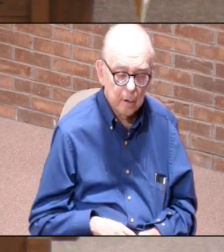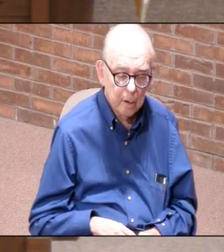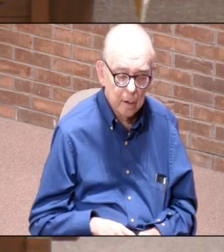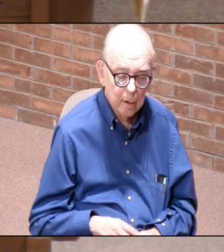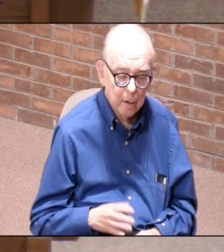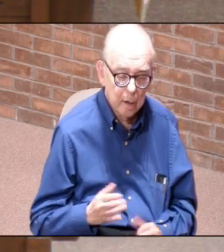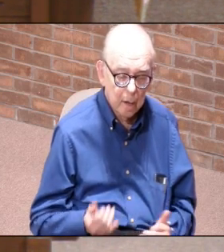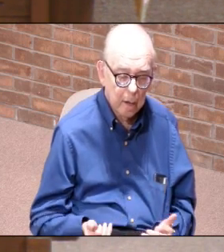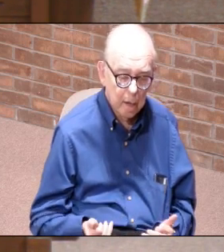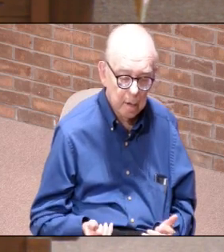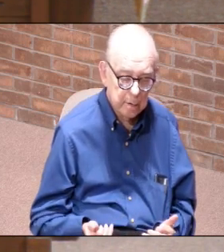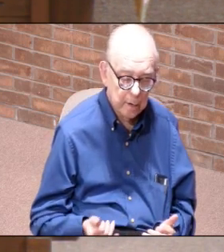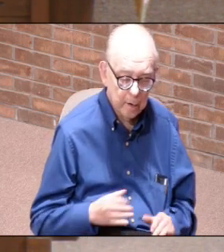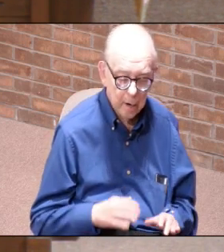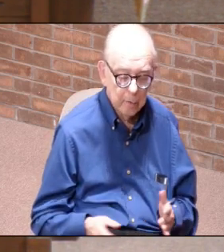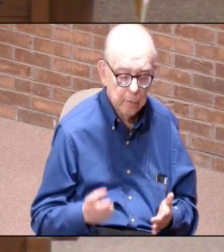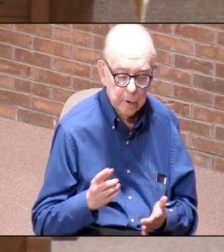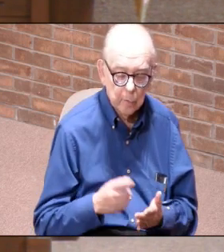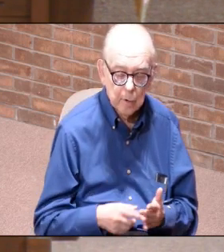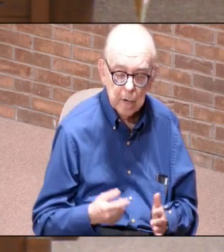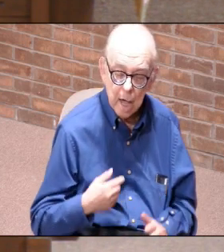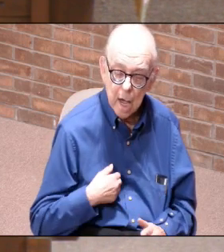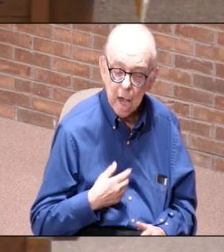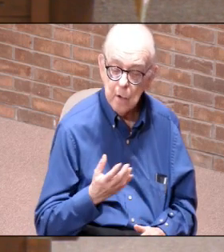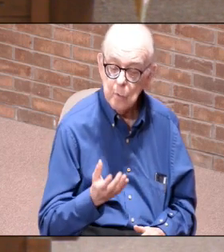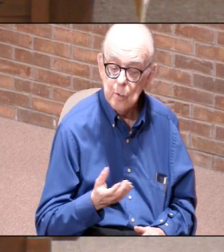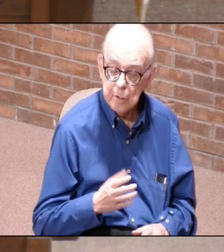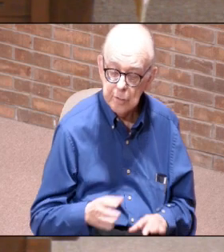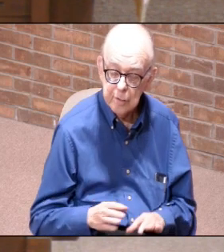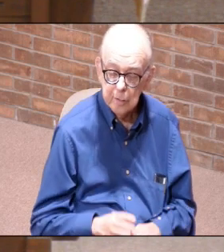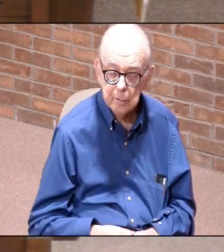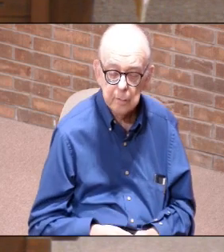And now I'm doing what I want to do.